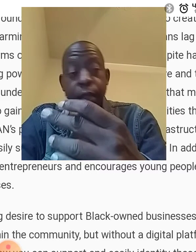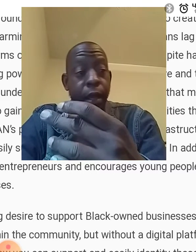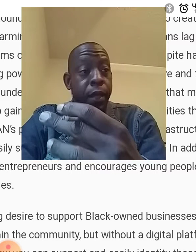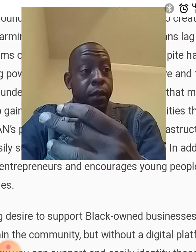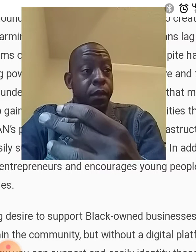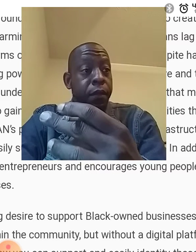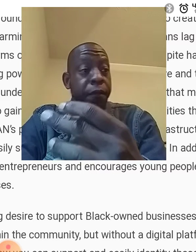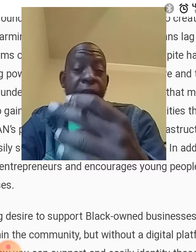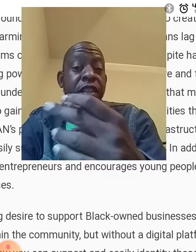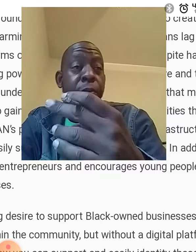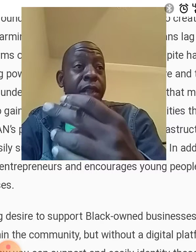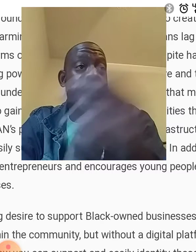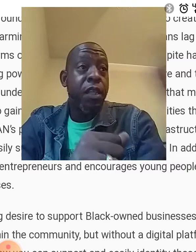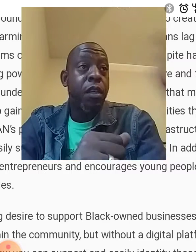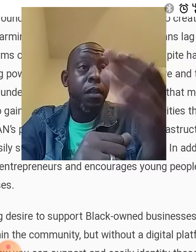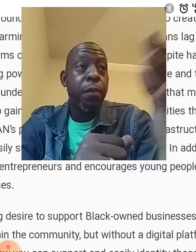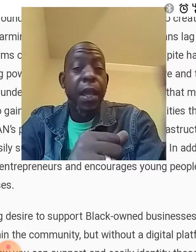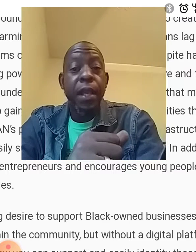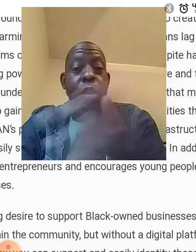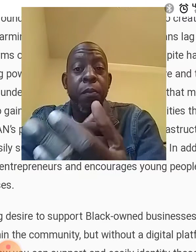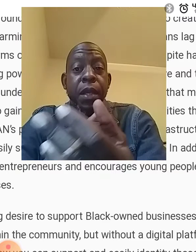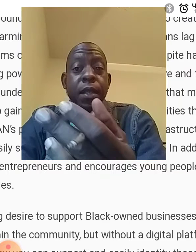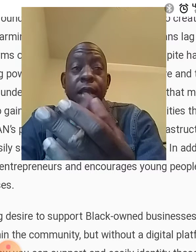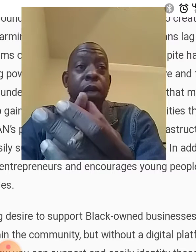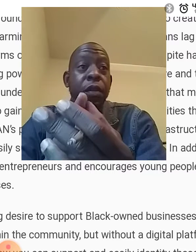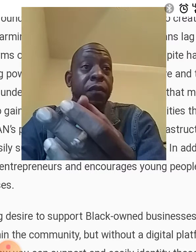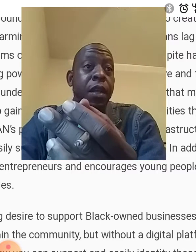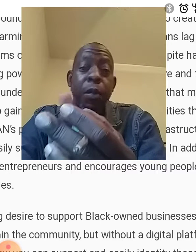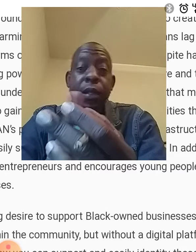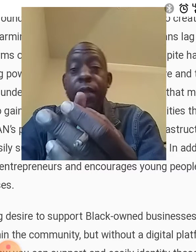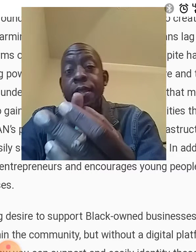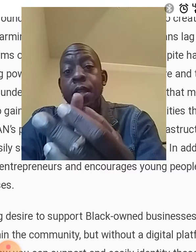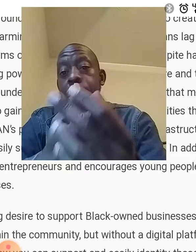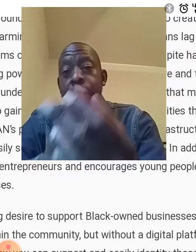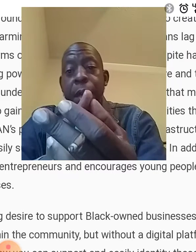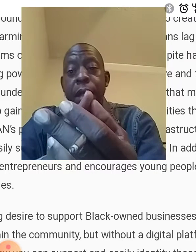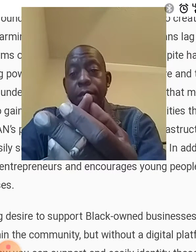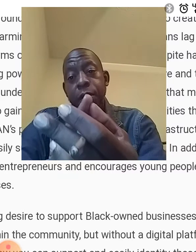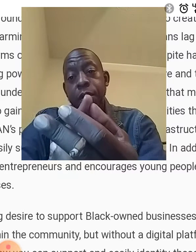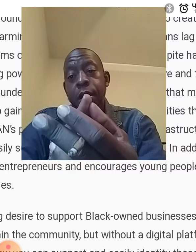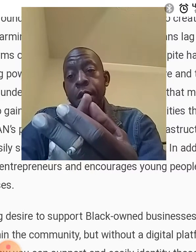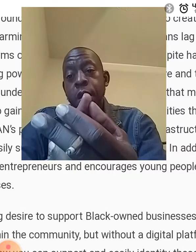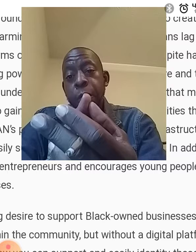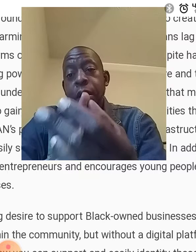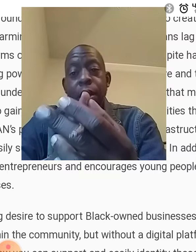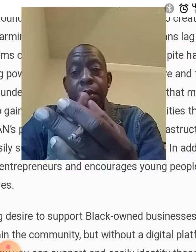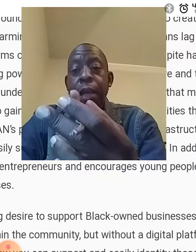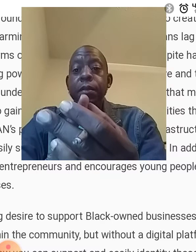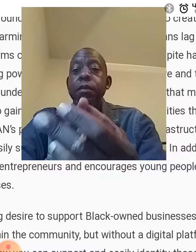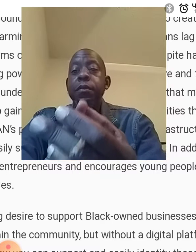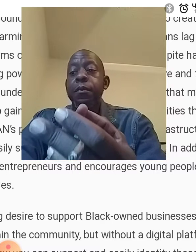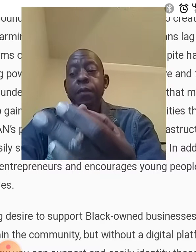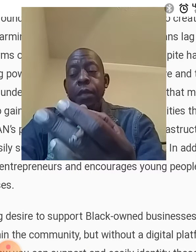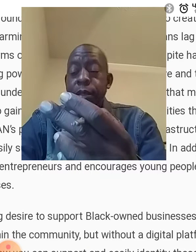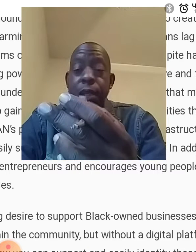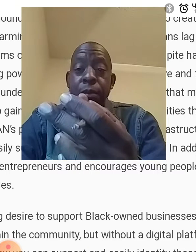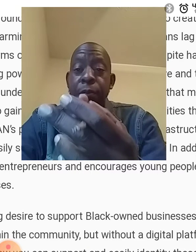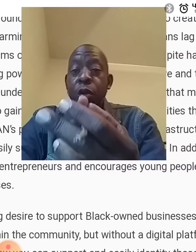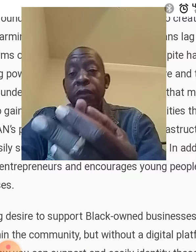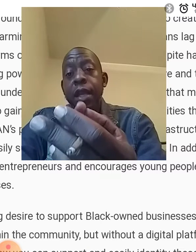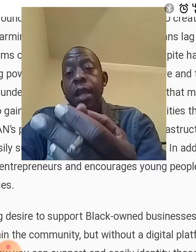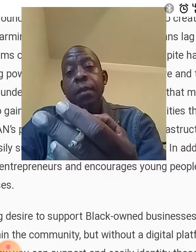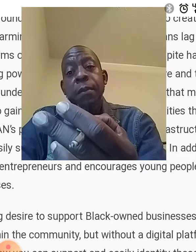knowingly and feasibly see a black-owned business, I don't give a damn what they're selling. I'm going to buy some of it. Because it's